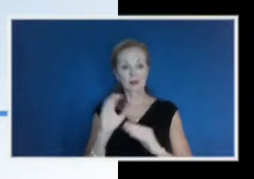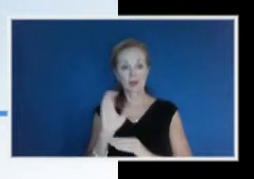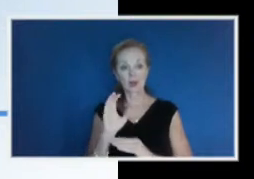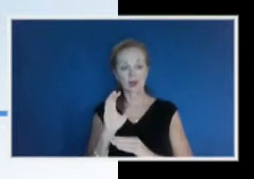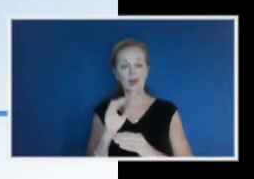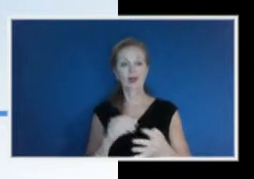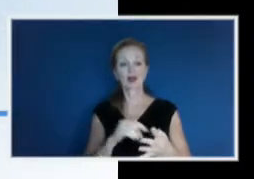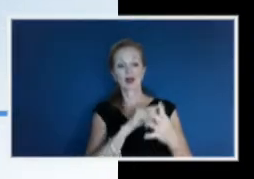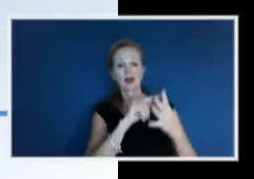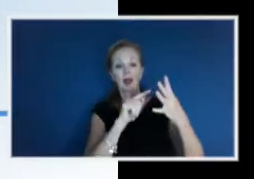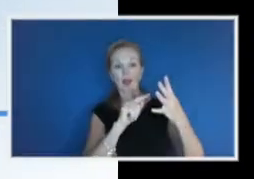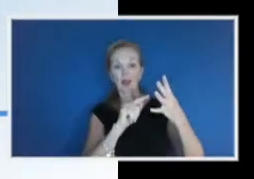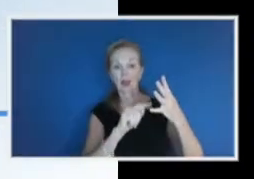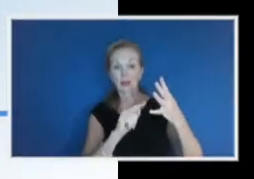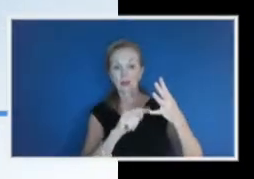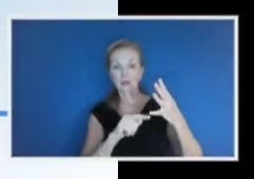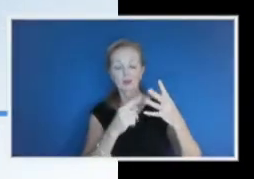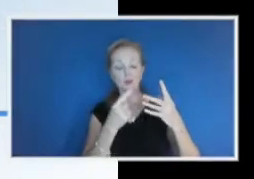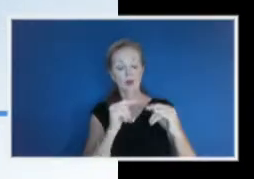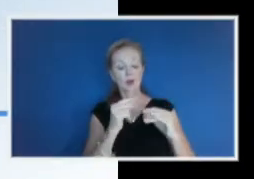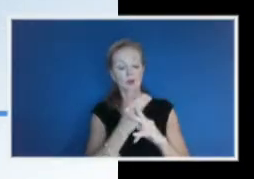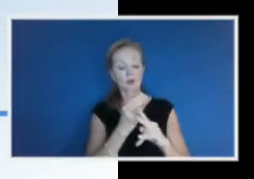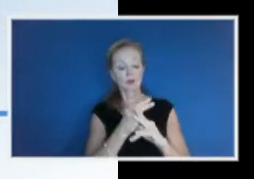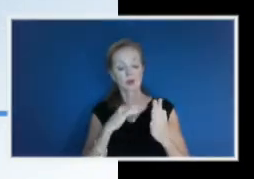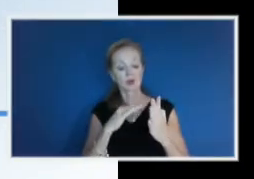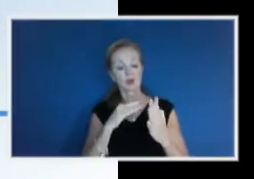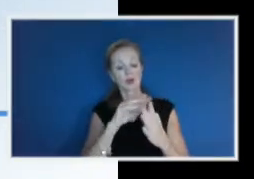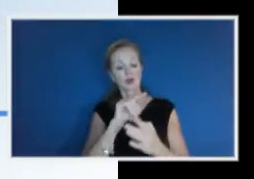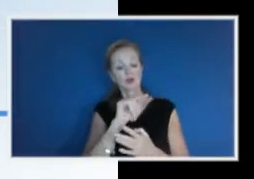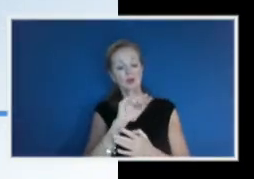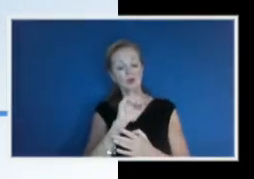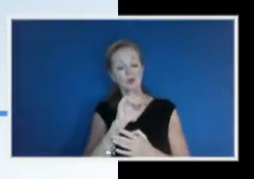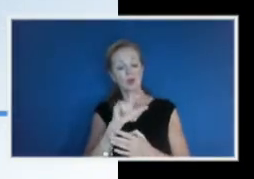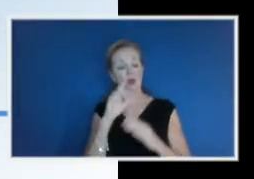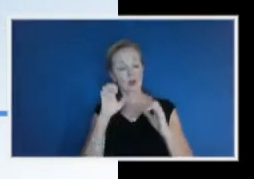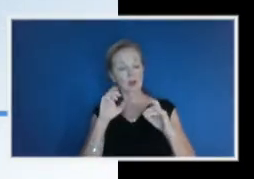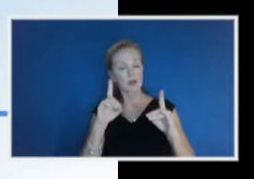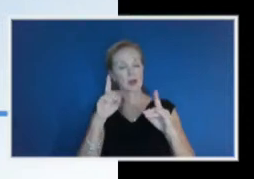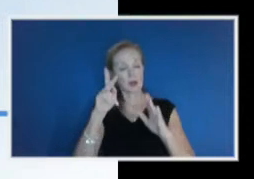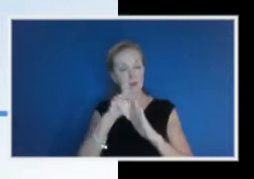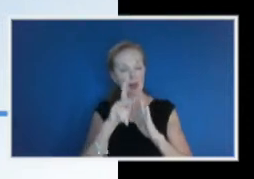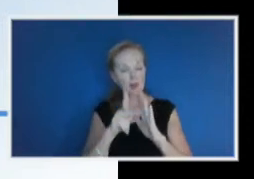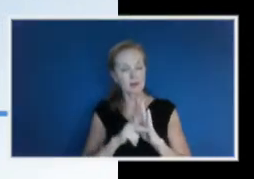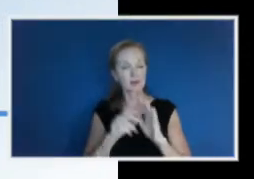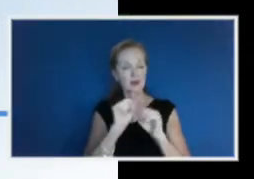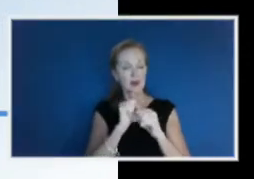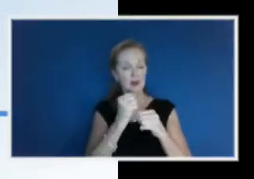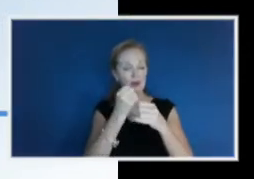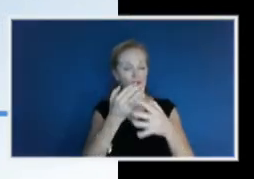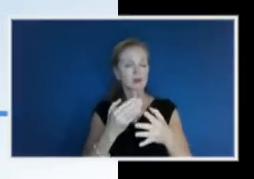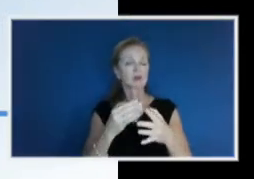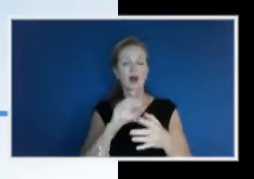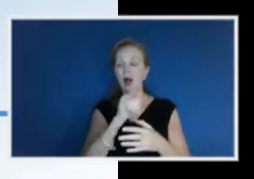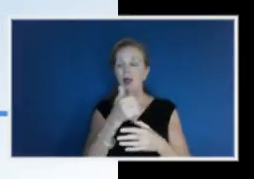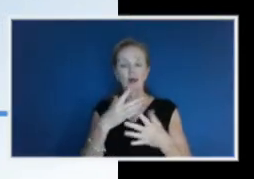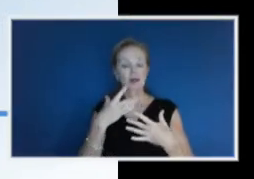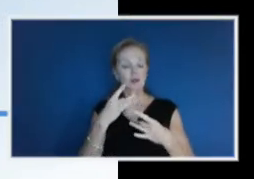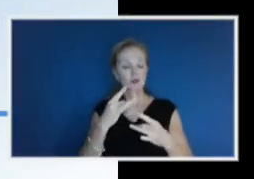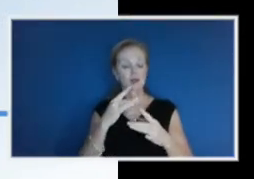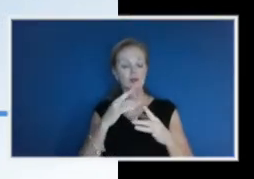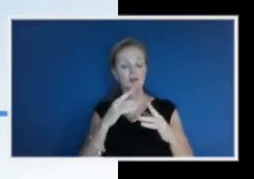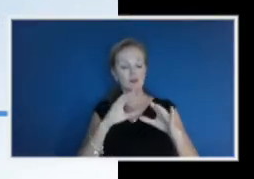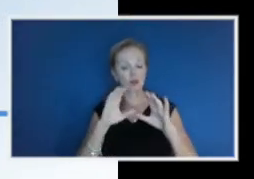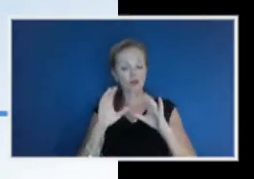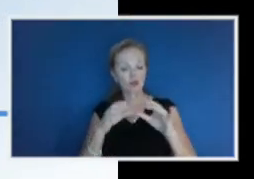lastly, we try to use the study as a tool to educate policymakers, stakeholders, and other interested parties about what the legal